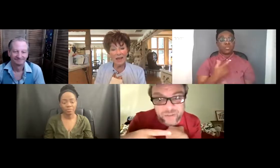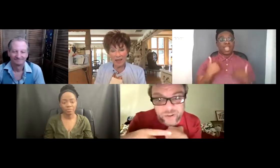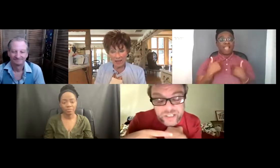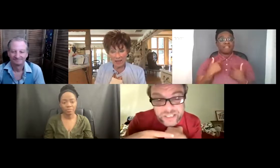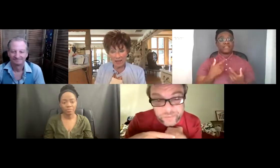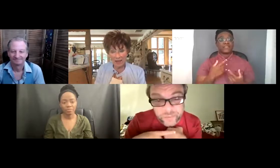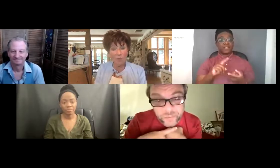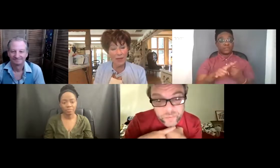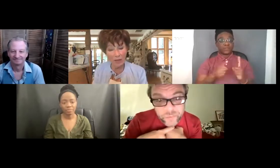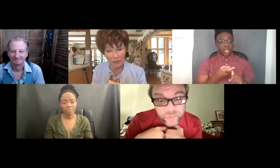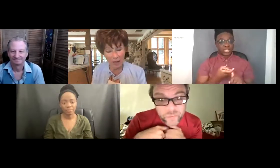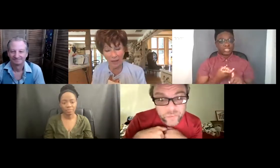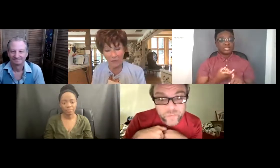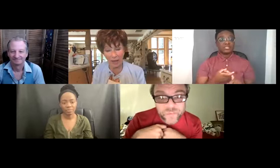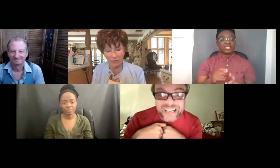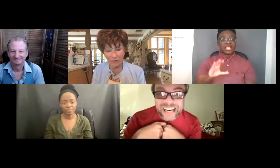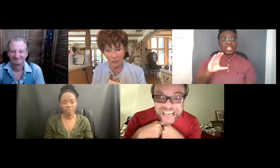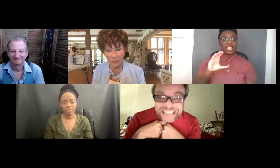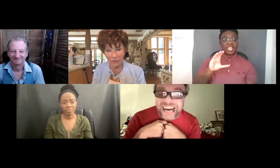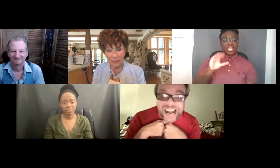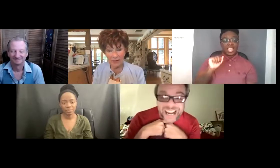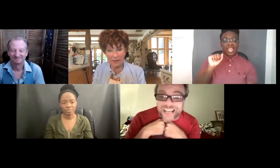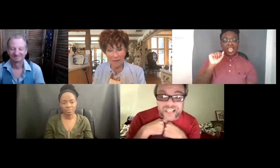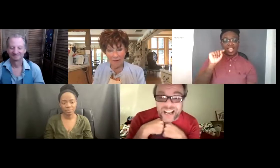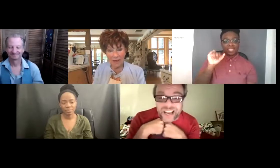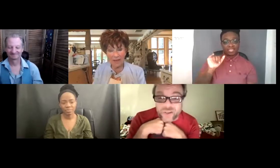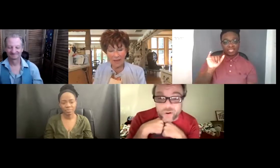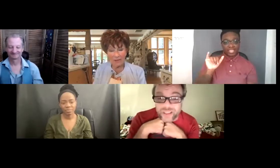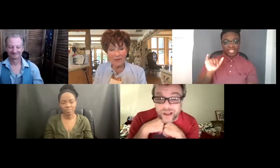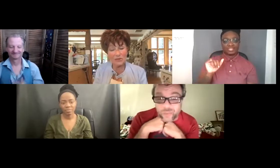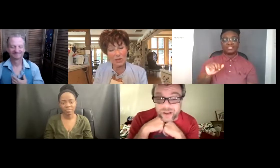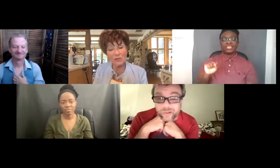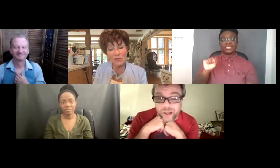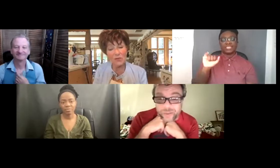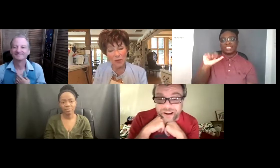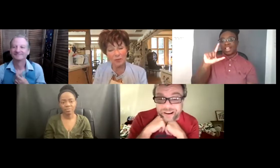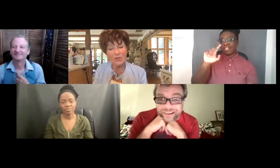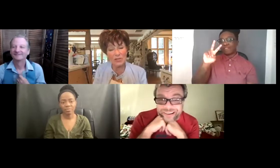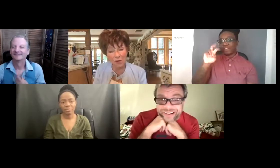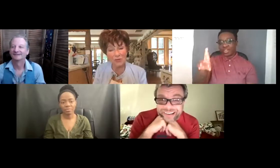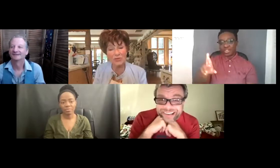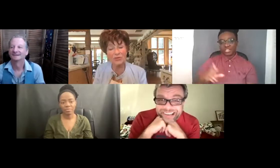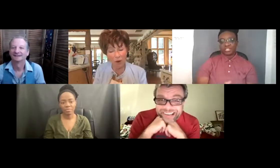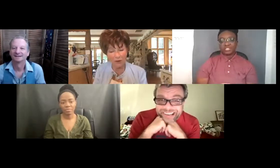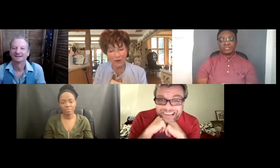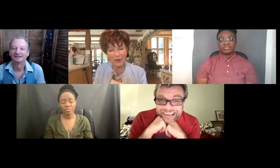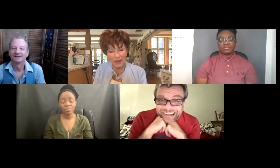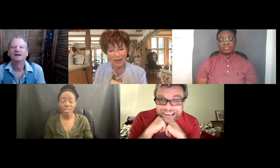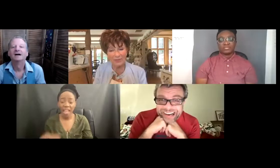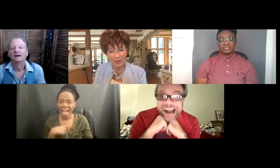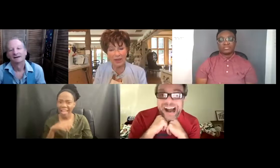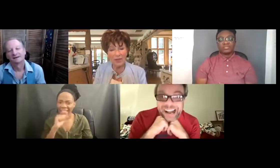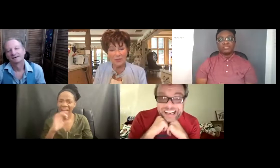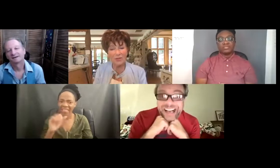Kathy Silvers. Oh yes. I love Kathy Silvers. I adore that woman with all my heart. She's Silver's daughter, for